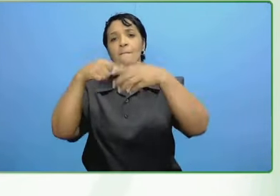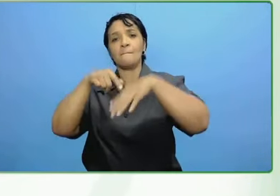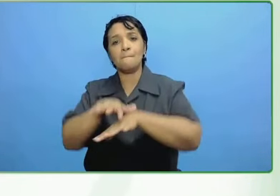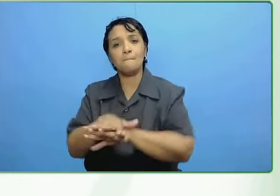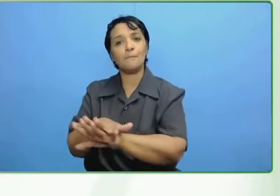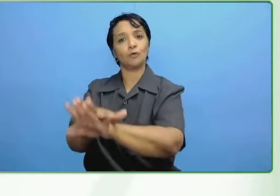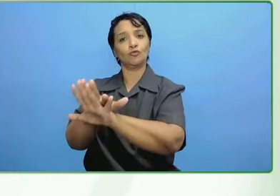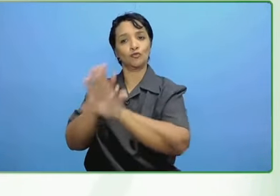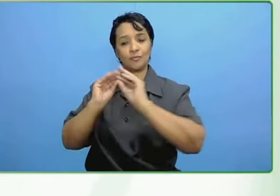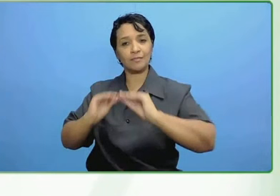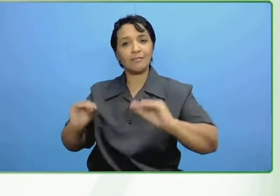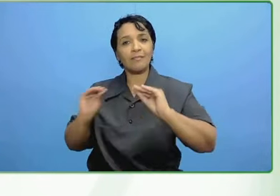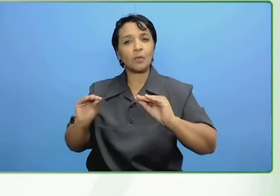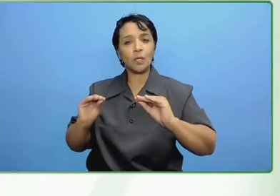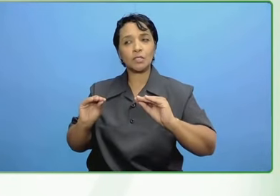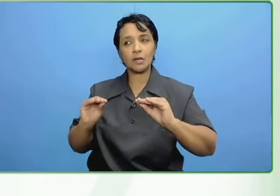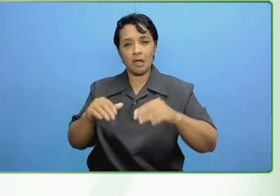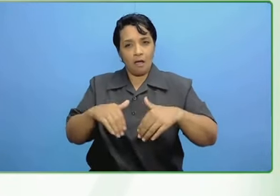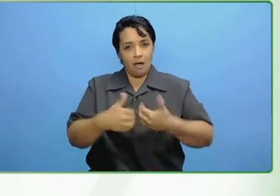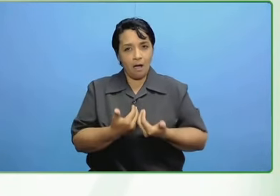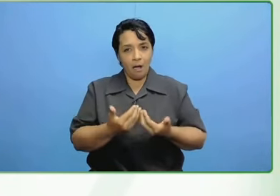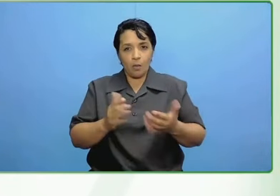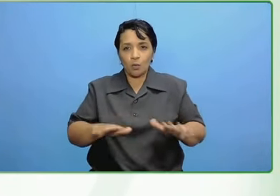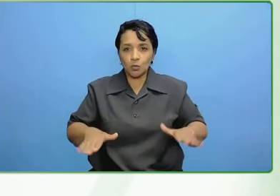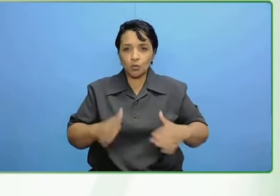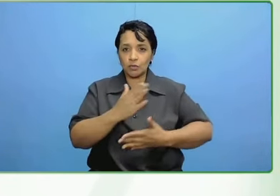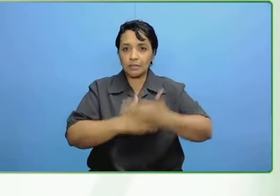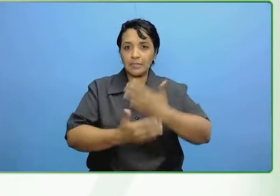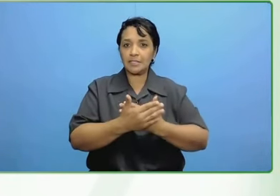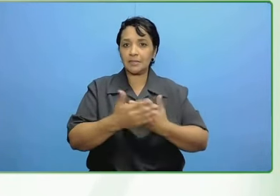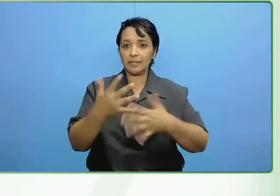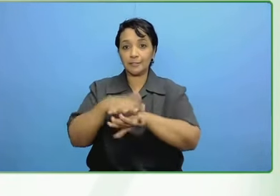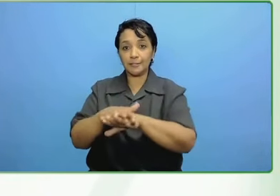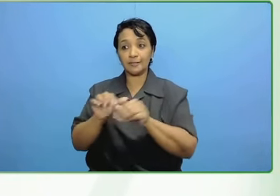keep children with disabilities in these mainstream schools.